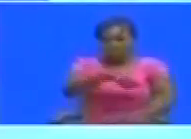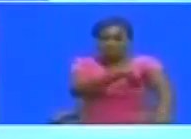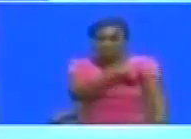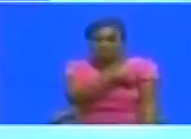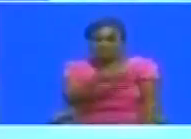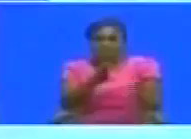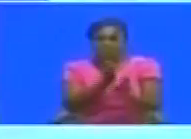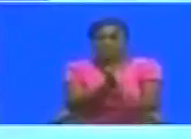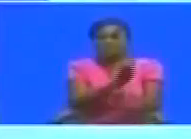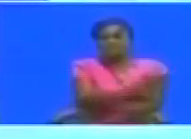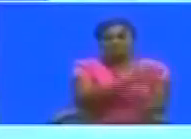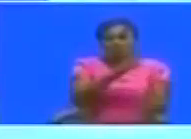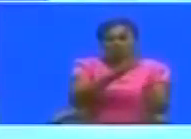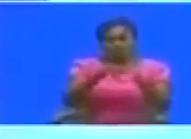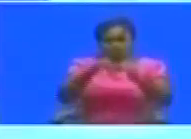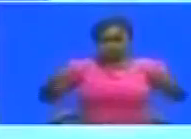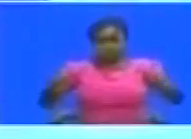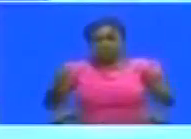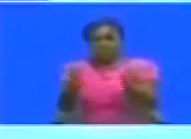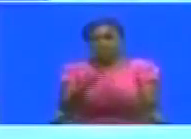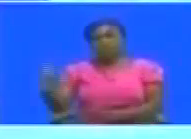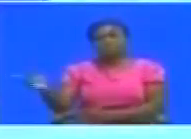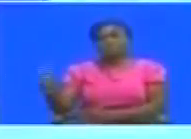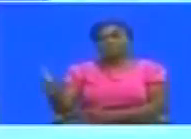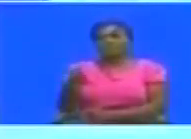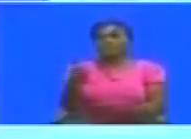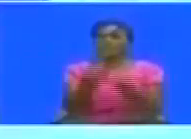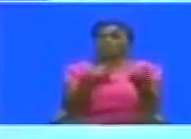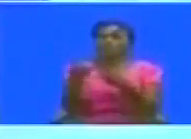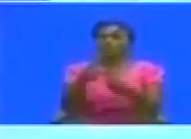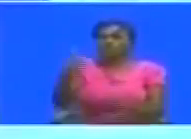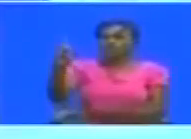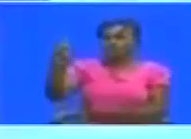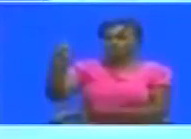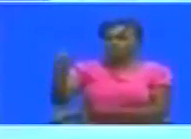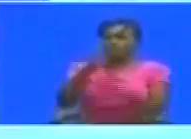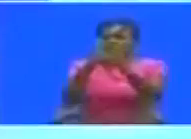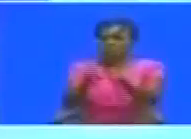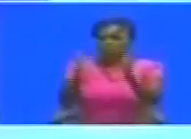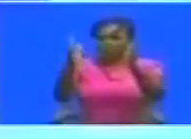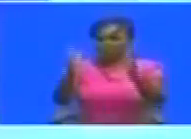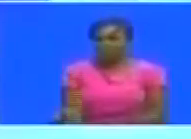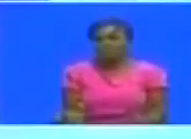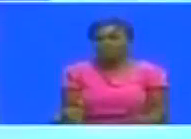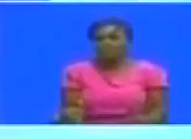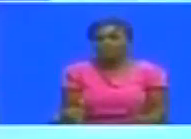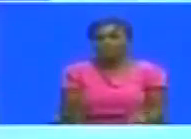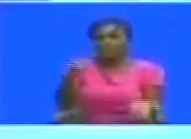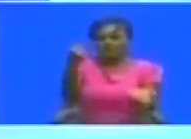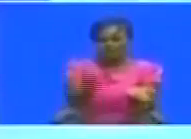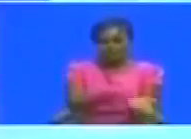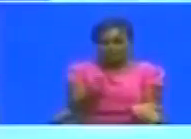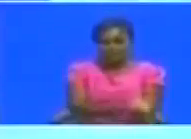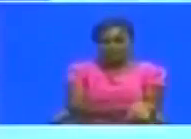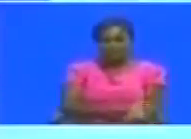before he fell out of favor with Museveni. The general spoke exclusively to KTN's Solomon Serwanjja in Kampala.